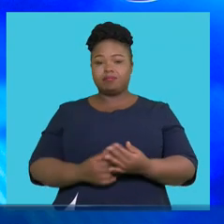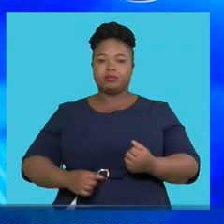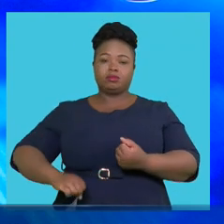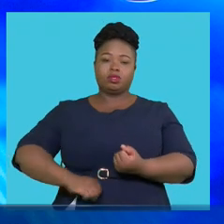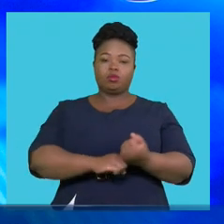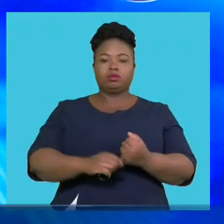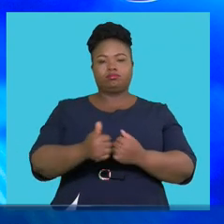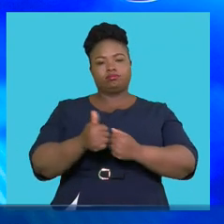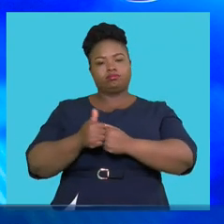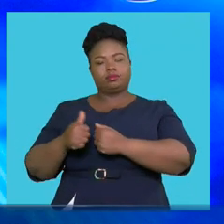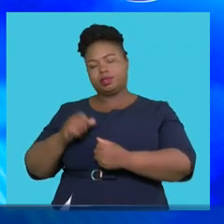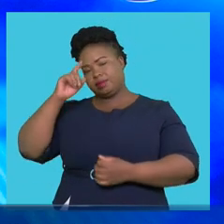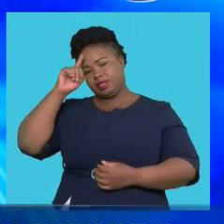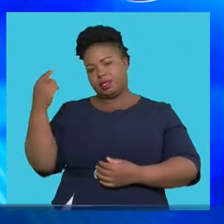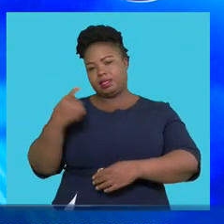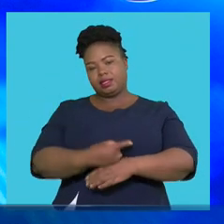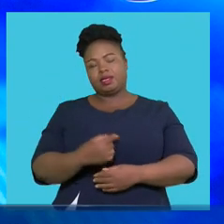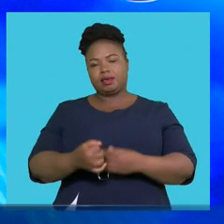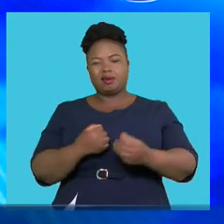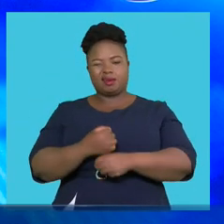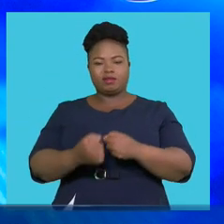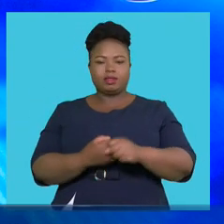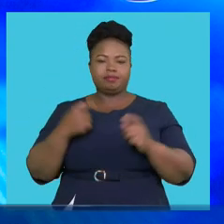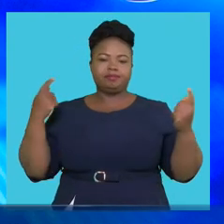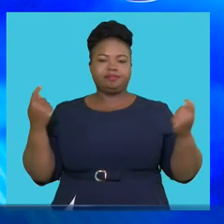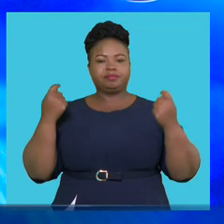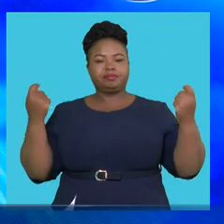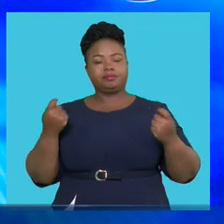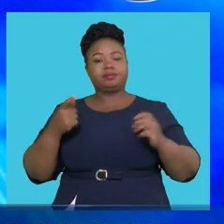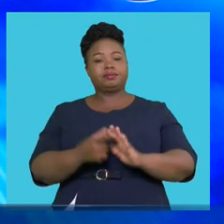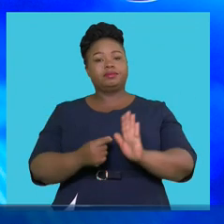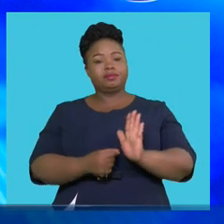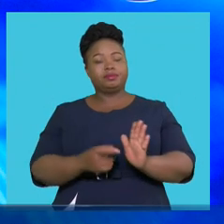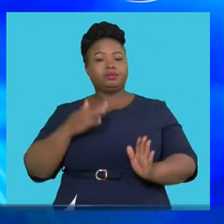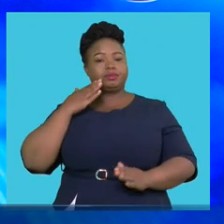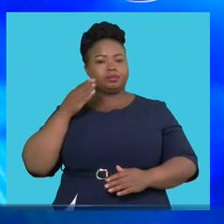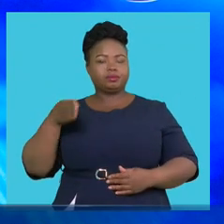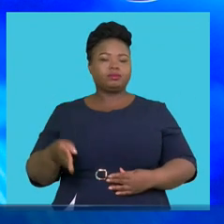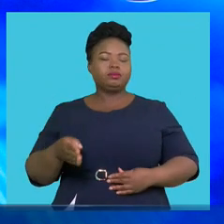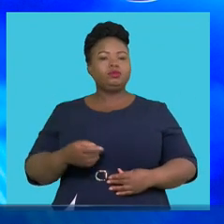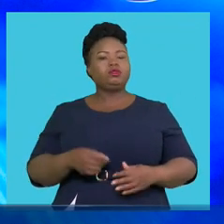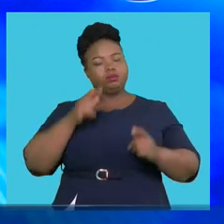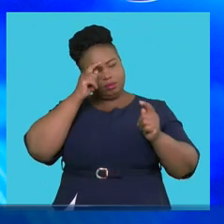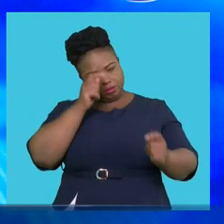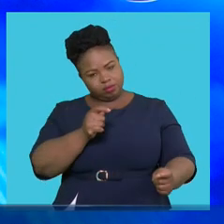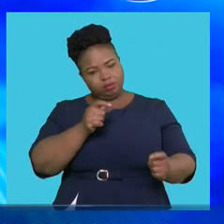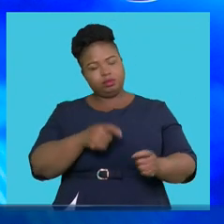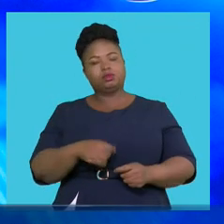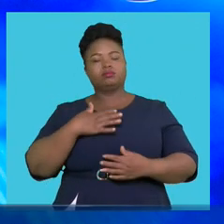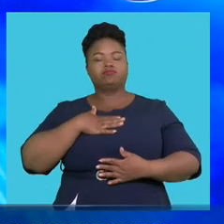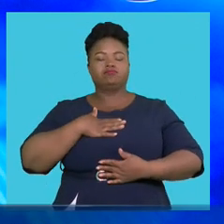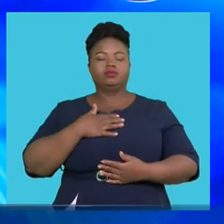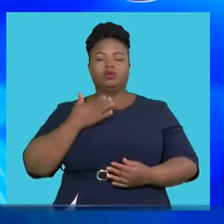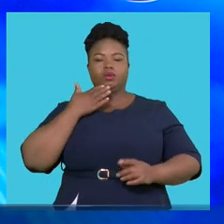abohlukeneyo, usuku lukaMandela ngumsitho waminyaka le obhiyozelwa ngomhla we-18 kweyeKhala ukunika imbeko nombulelo